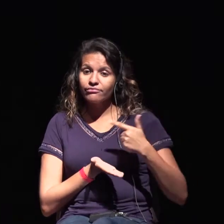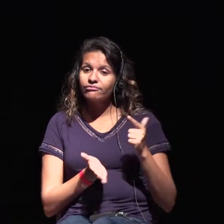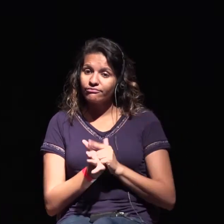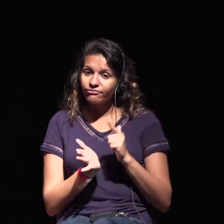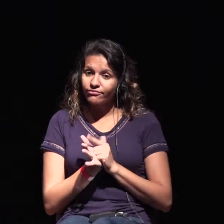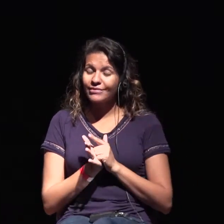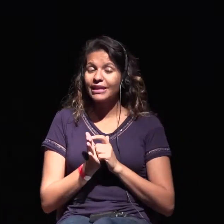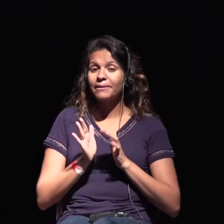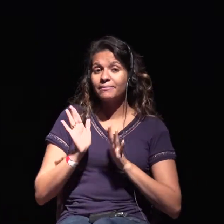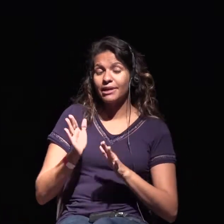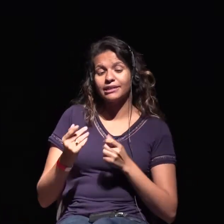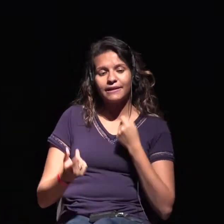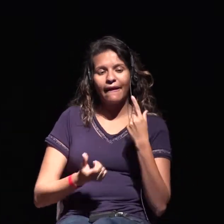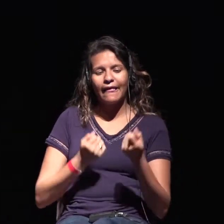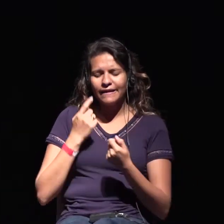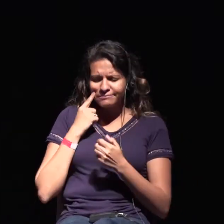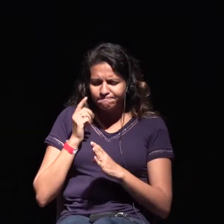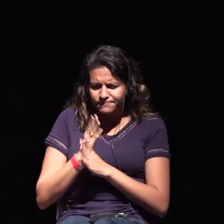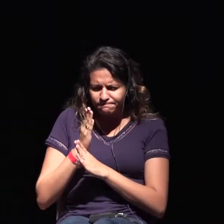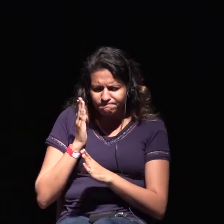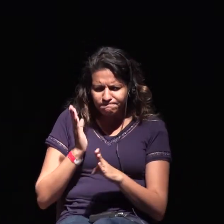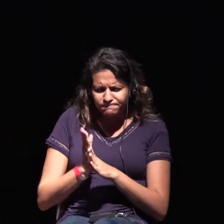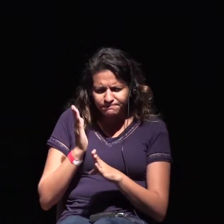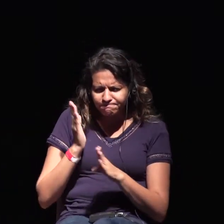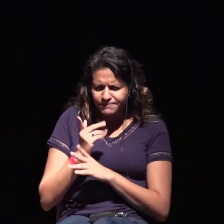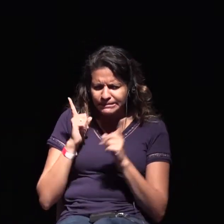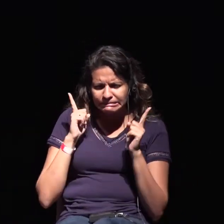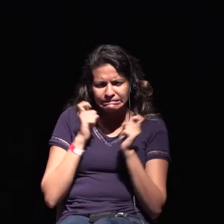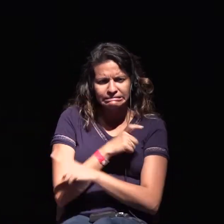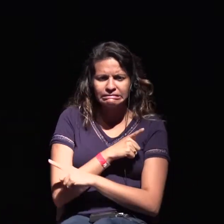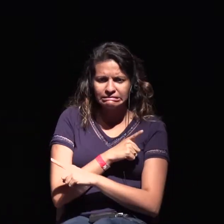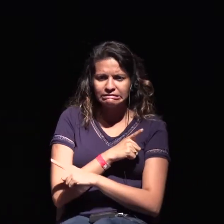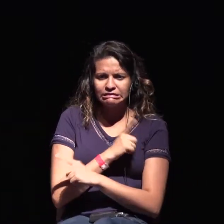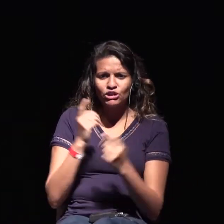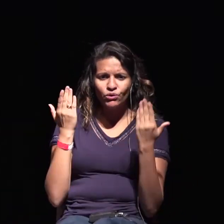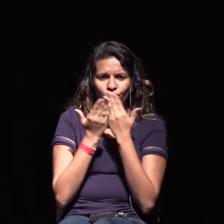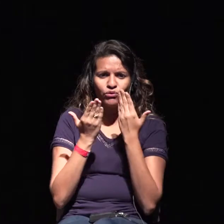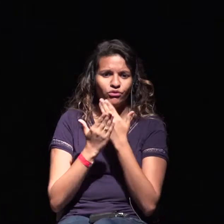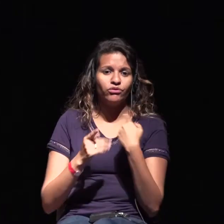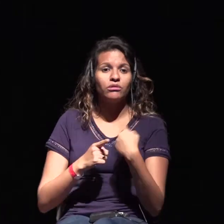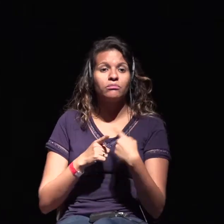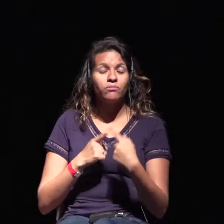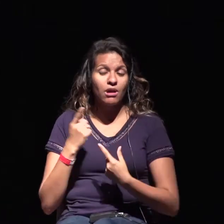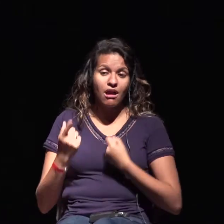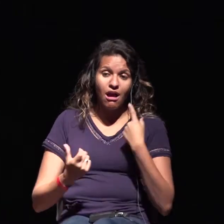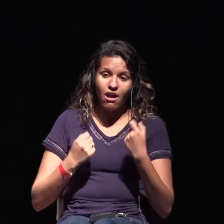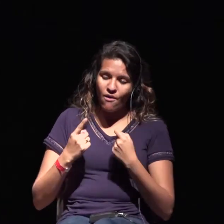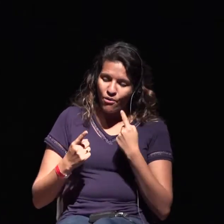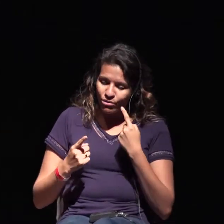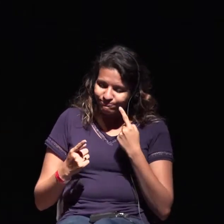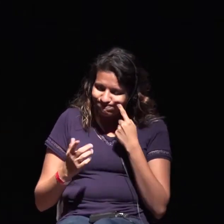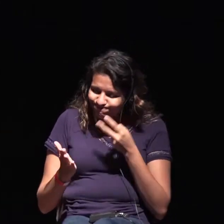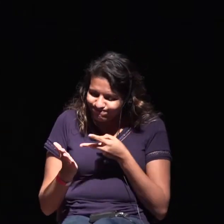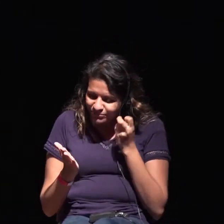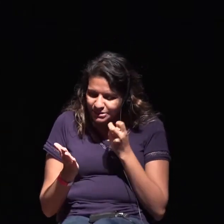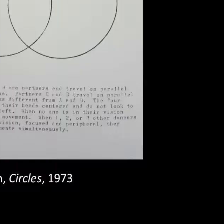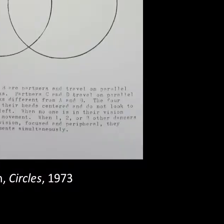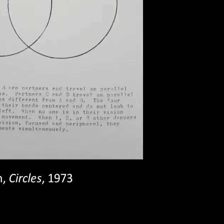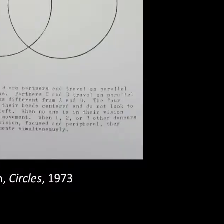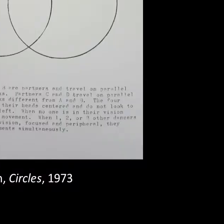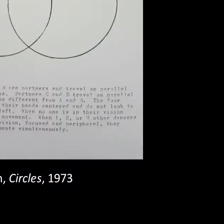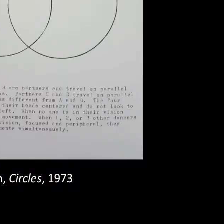dancer Tricia Brown, who has been institutionally recognized for her draftsmanship, Rayner's scores have not been